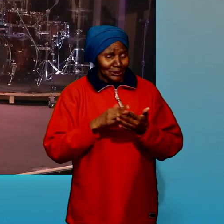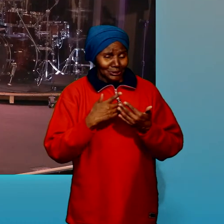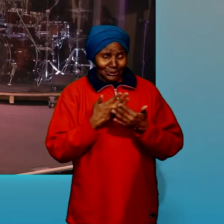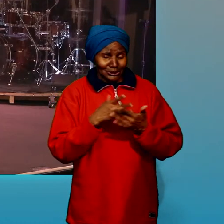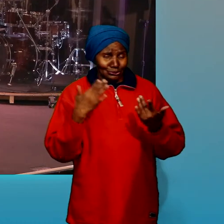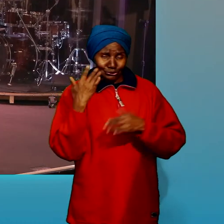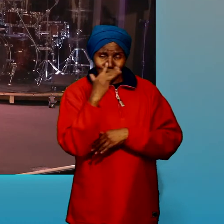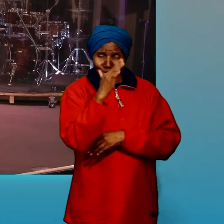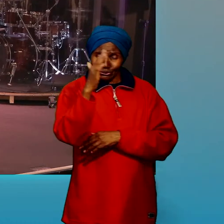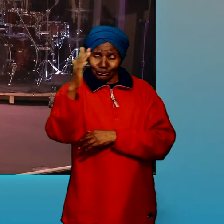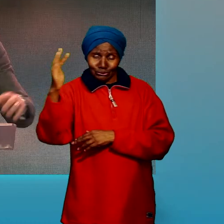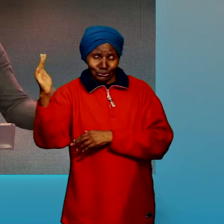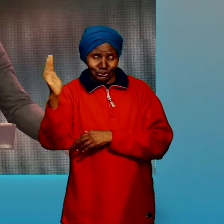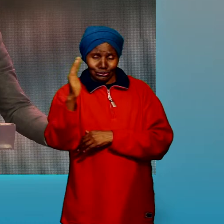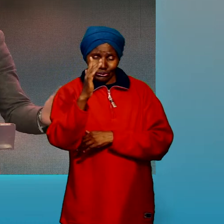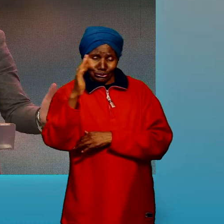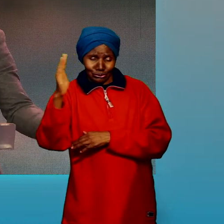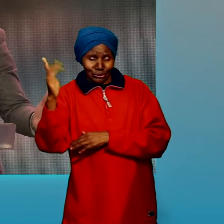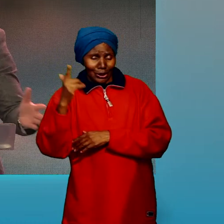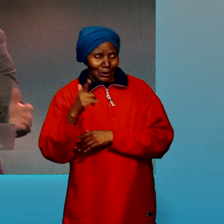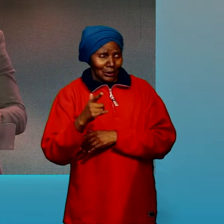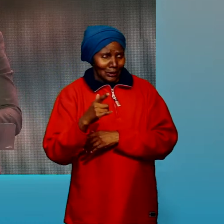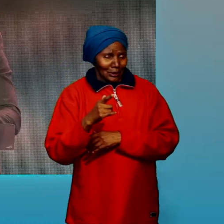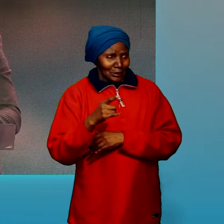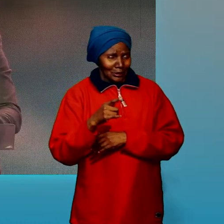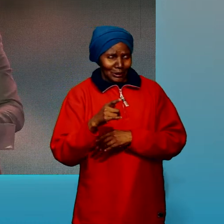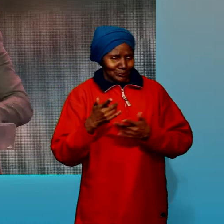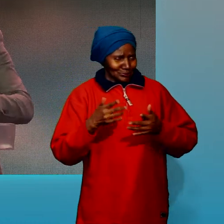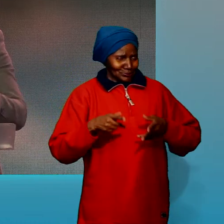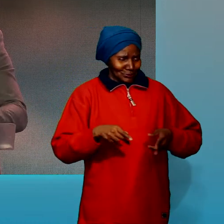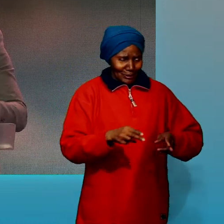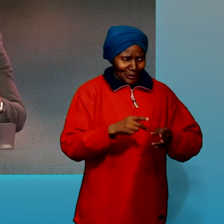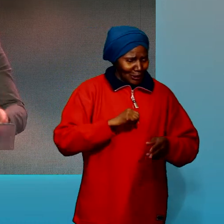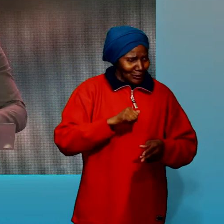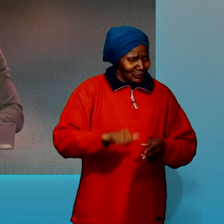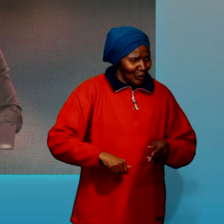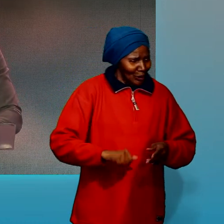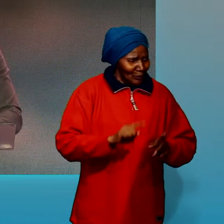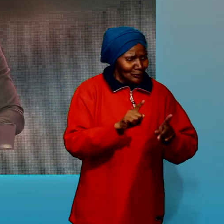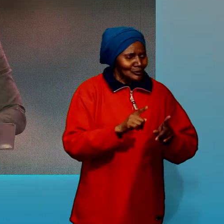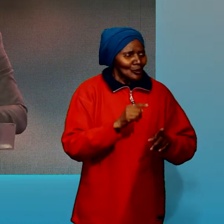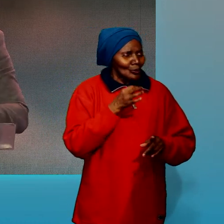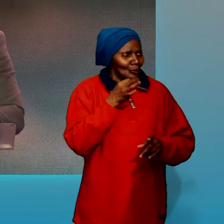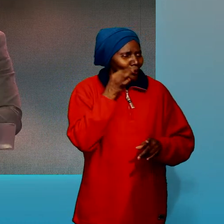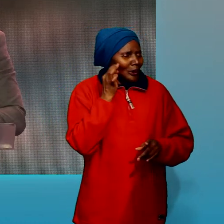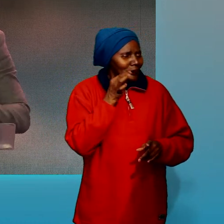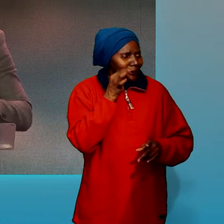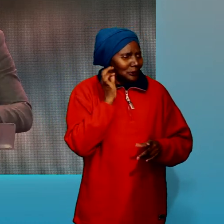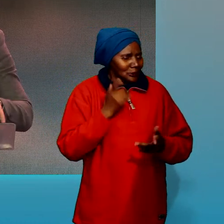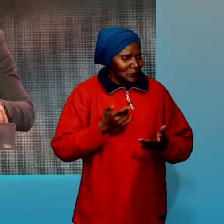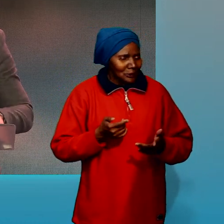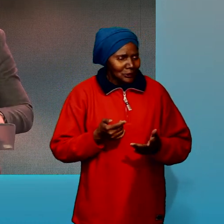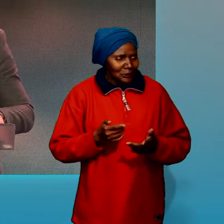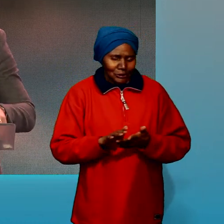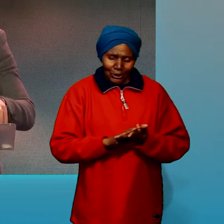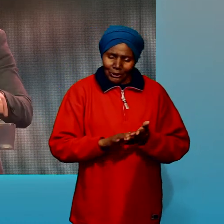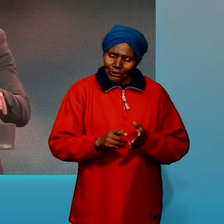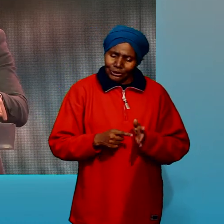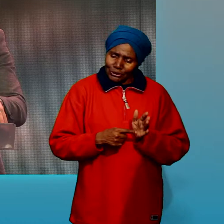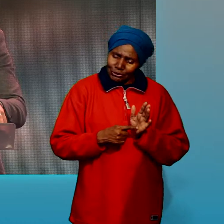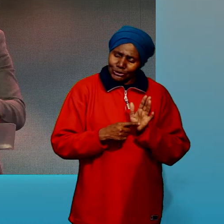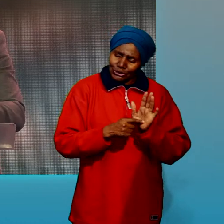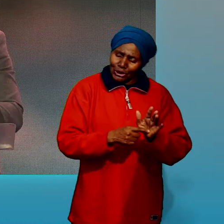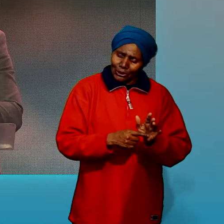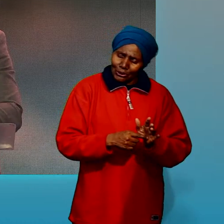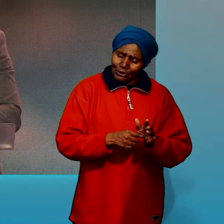using a physical, literal example on the side of a road, perhaps, that they were walking through to show his disciples